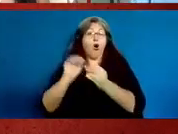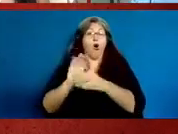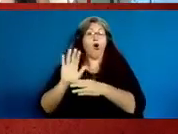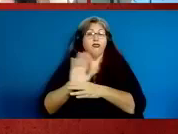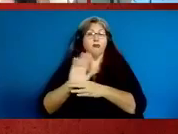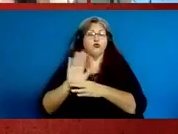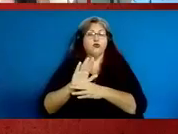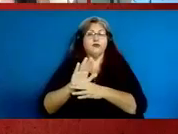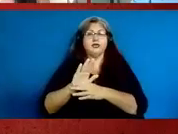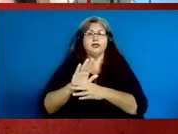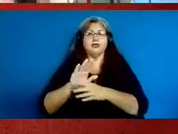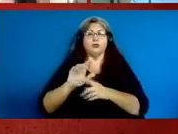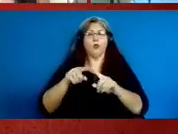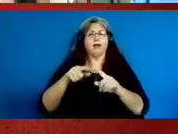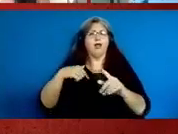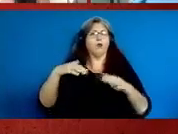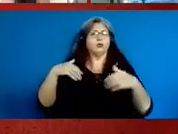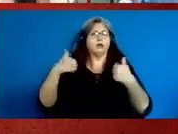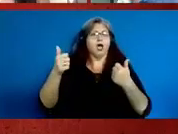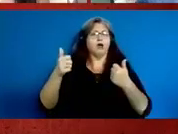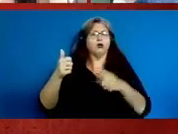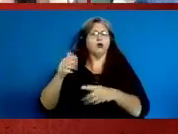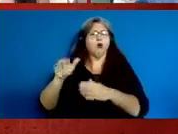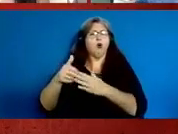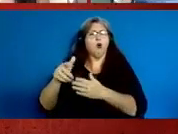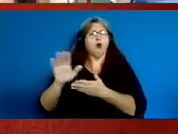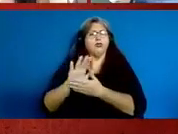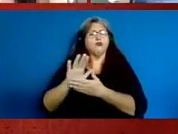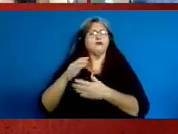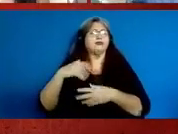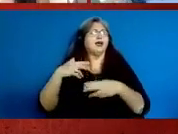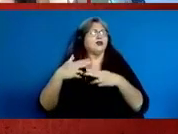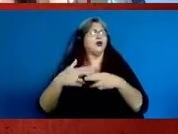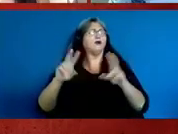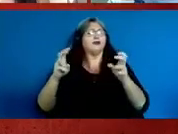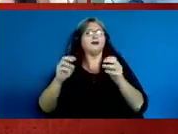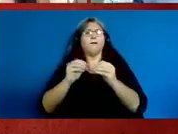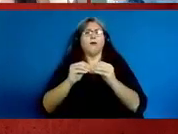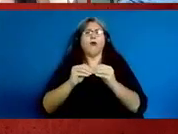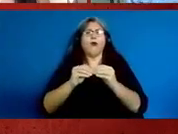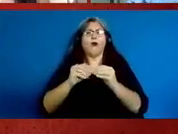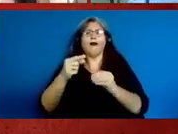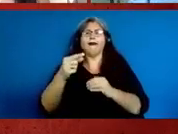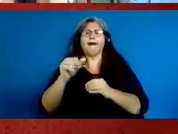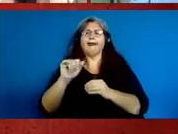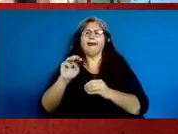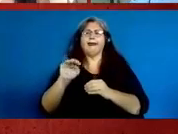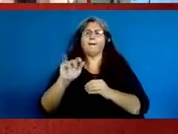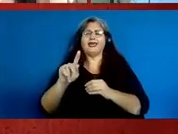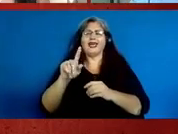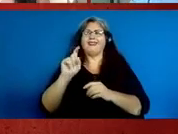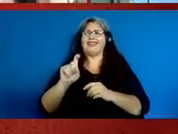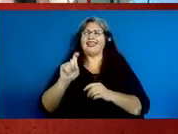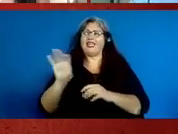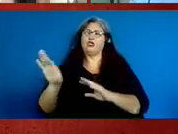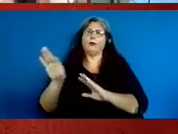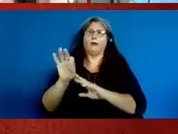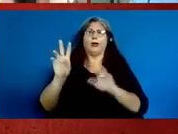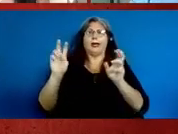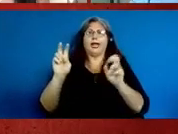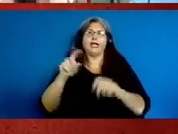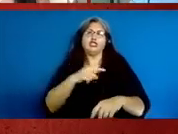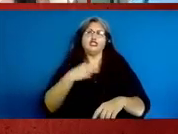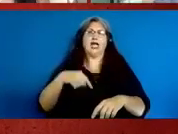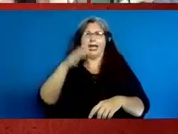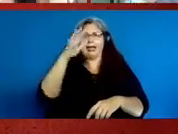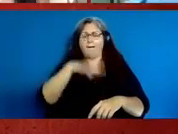early part of my career, they were all what I would say gimmick roles. They put it in there because they needed a so-called Chinaman or